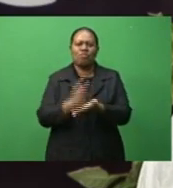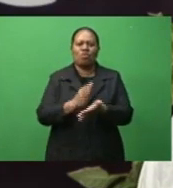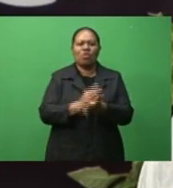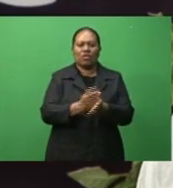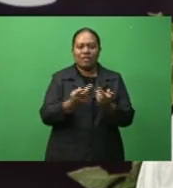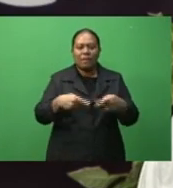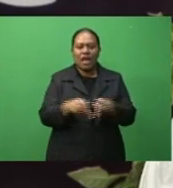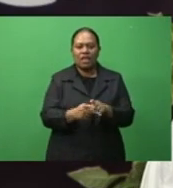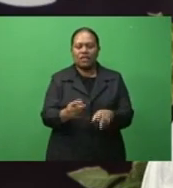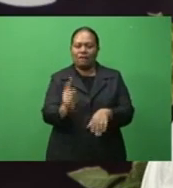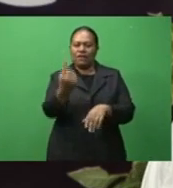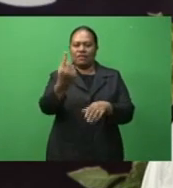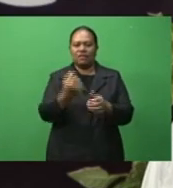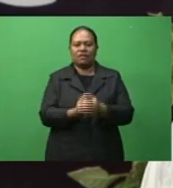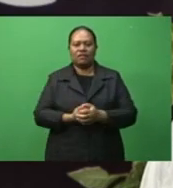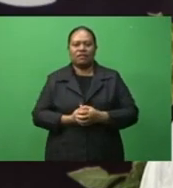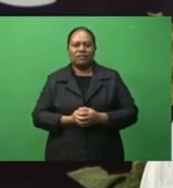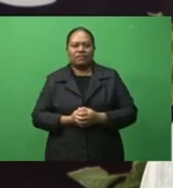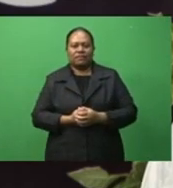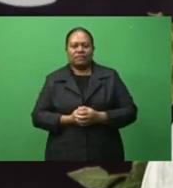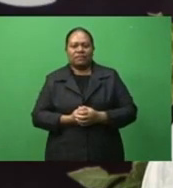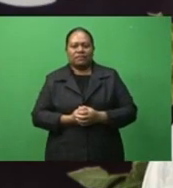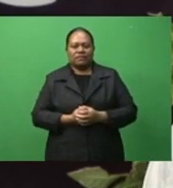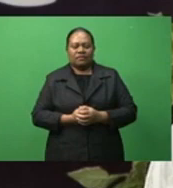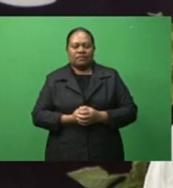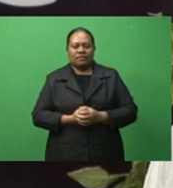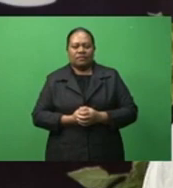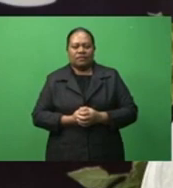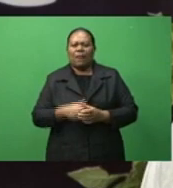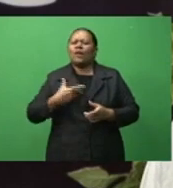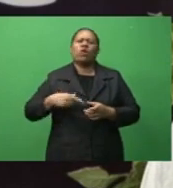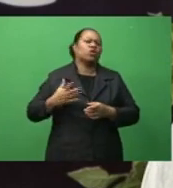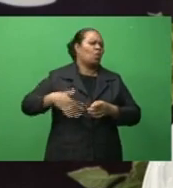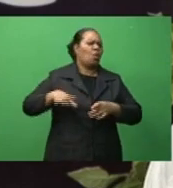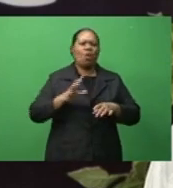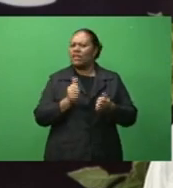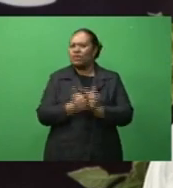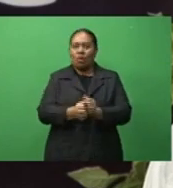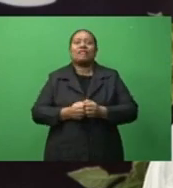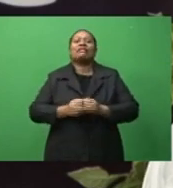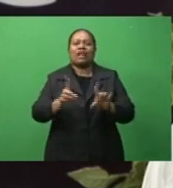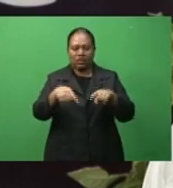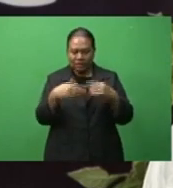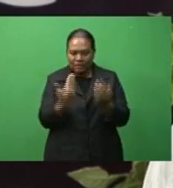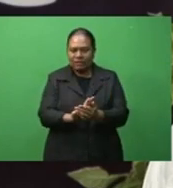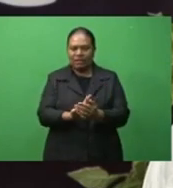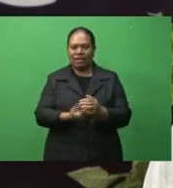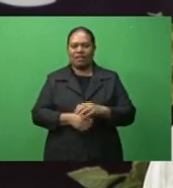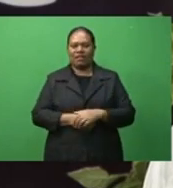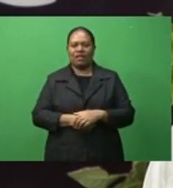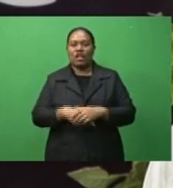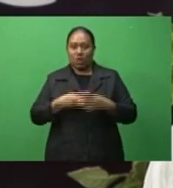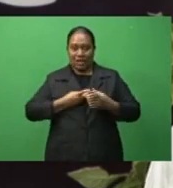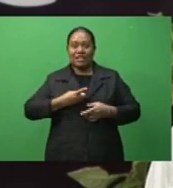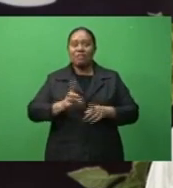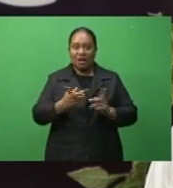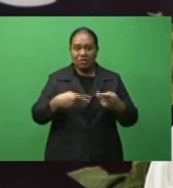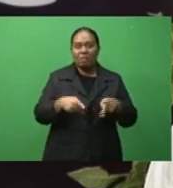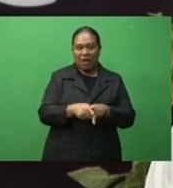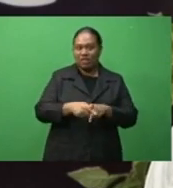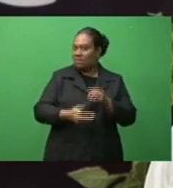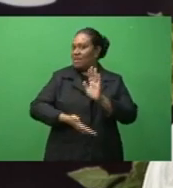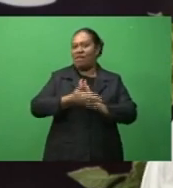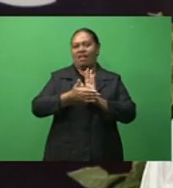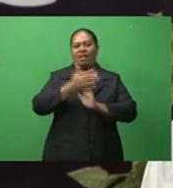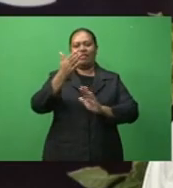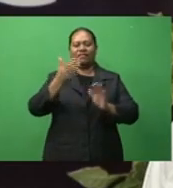venues, because as you know, all the sports will start at once. So the demand for venues will be